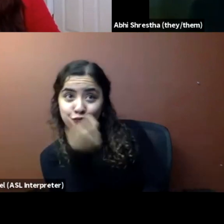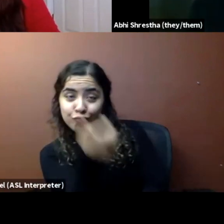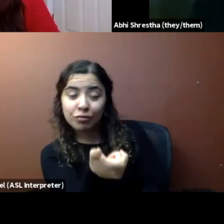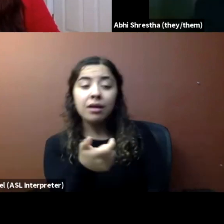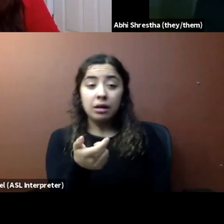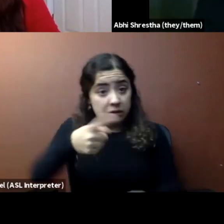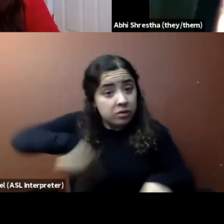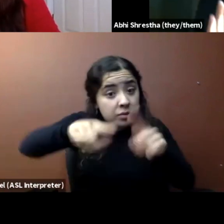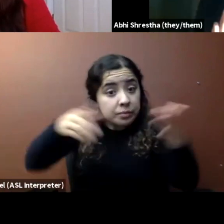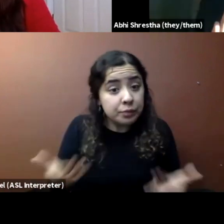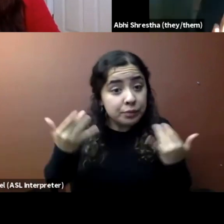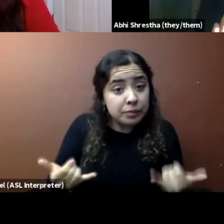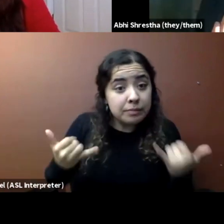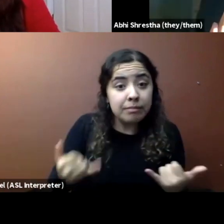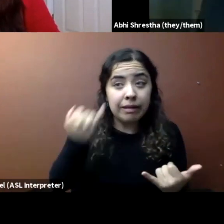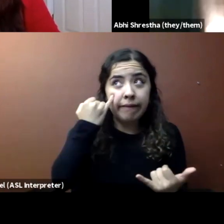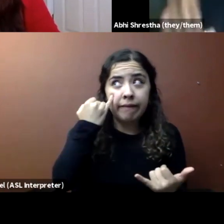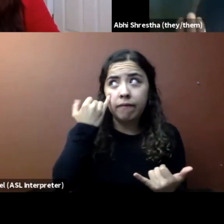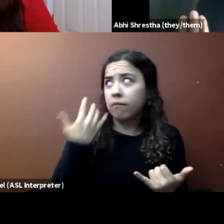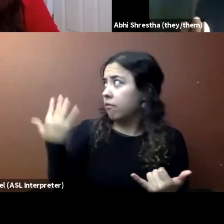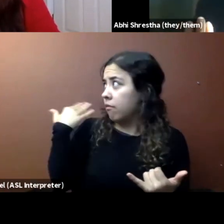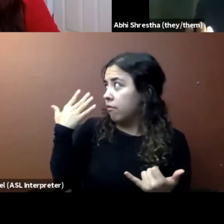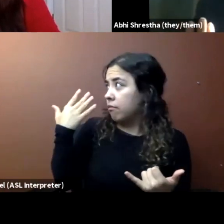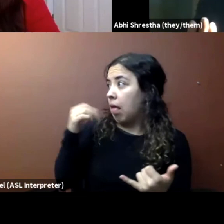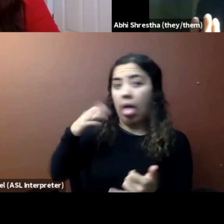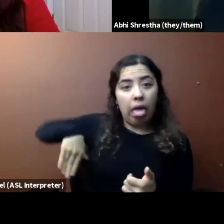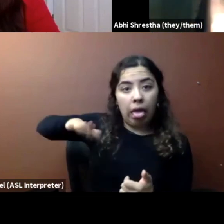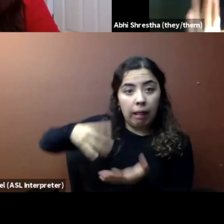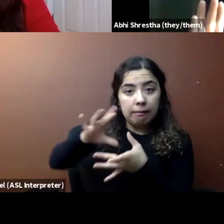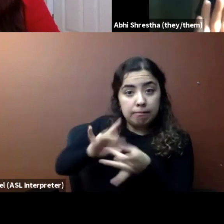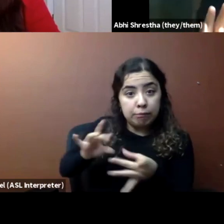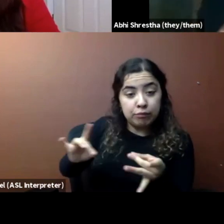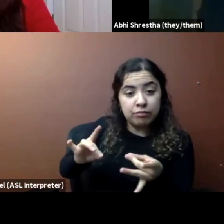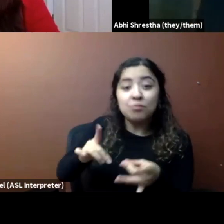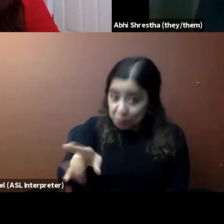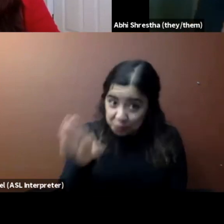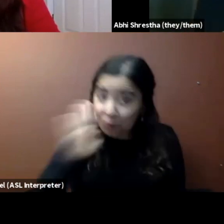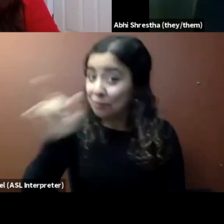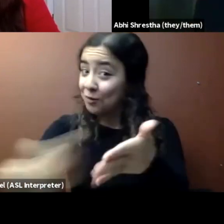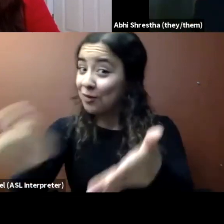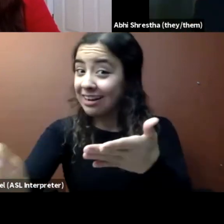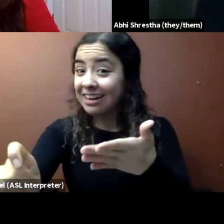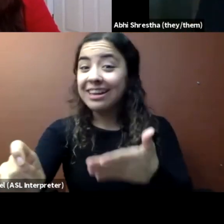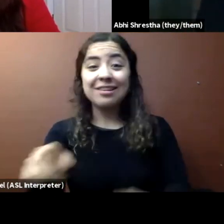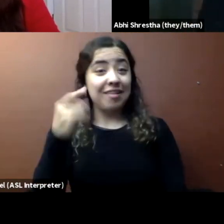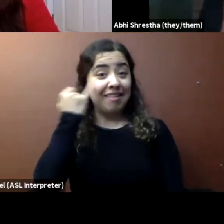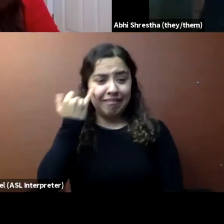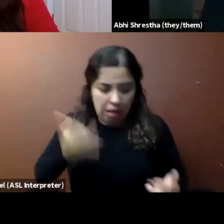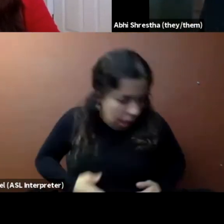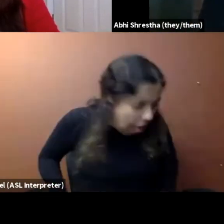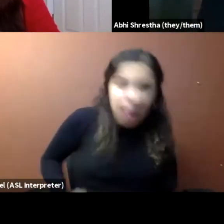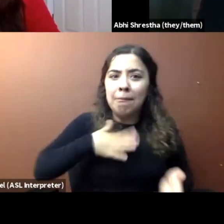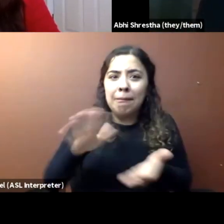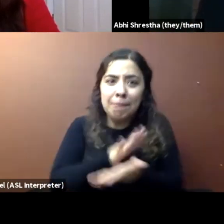here today, if I hadn't mentioned it earlier, you're also going to be writing. So if you don't have a piece of paper or a